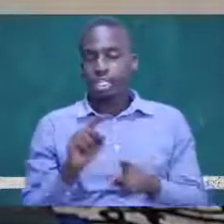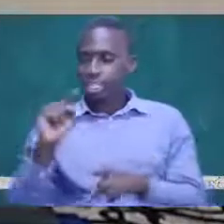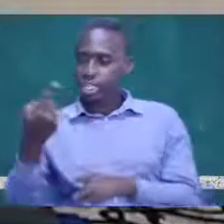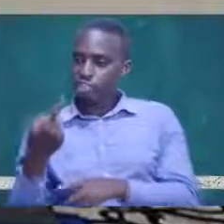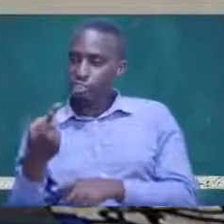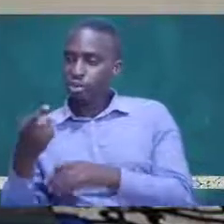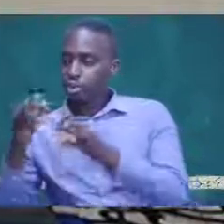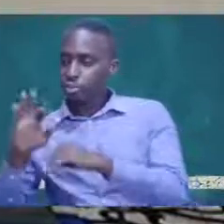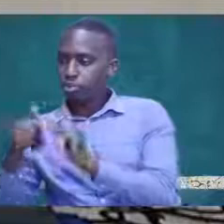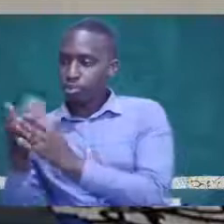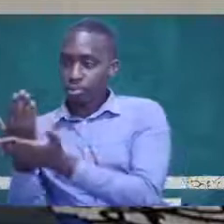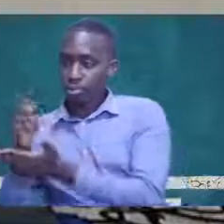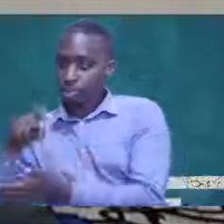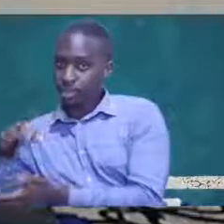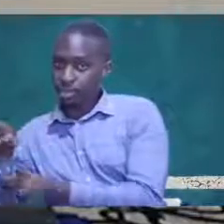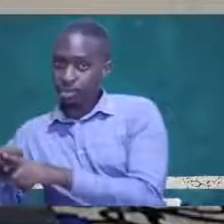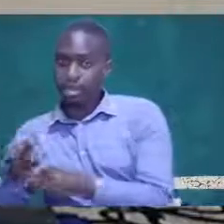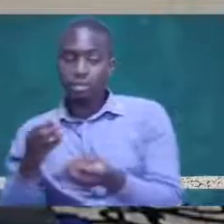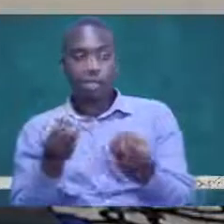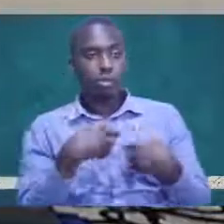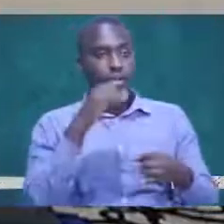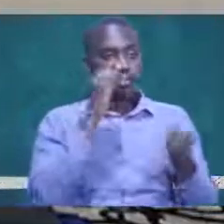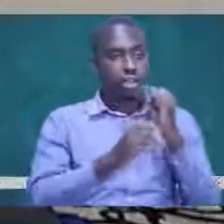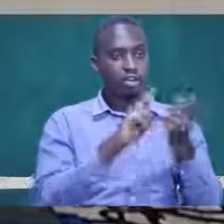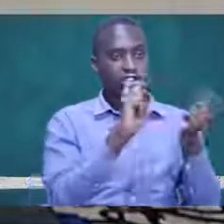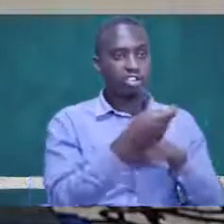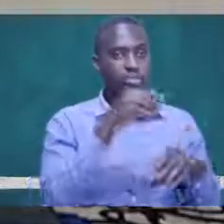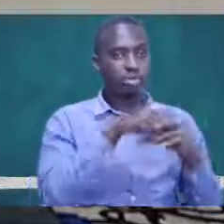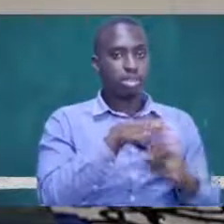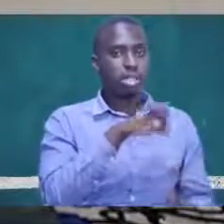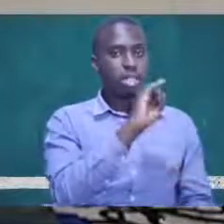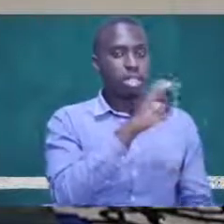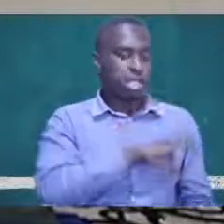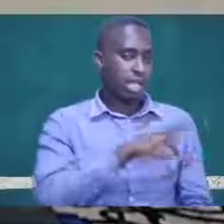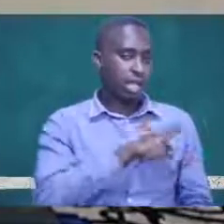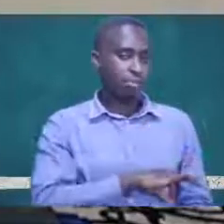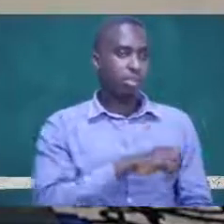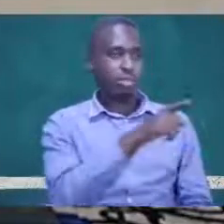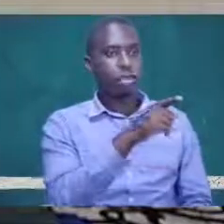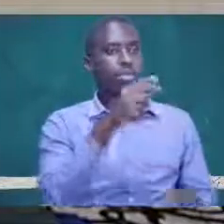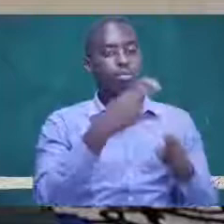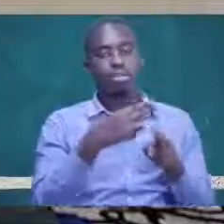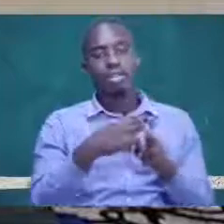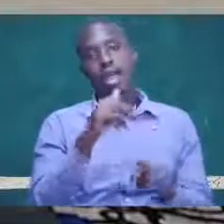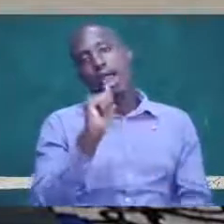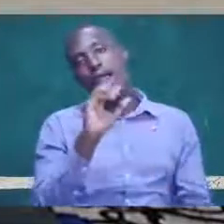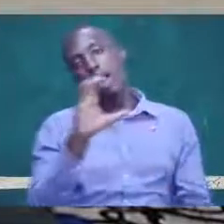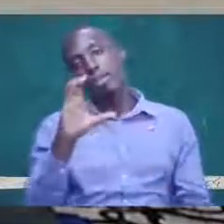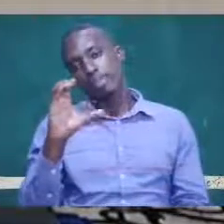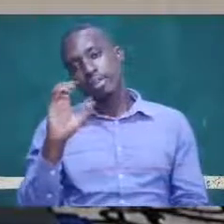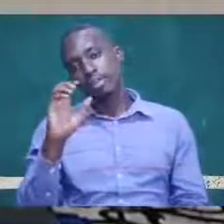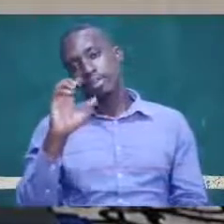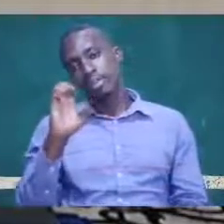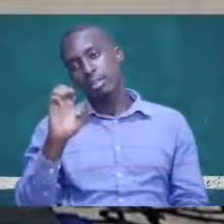in consumption multiplies itself to give a final change in income is what we call accelerator principle.